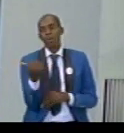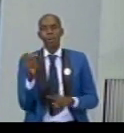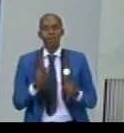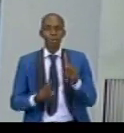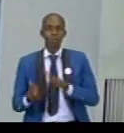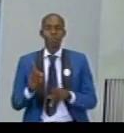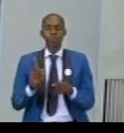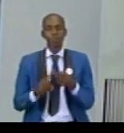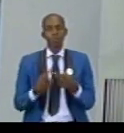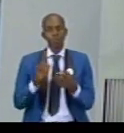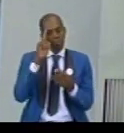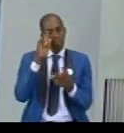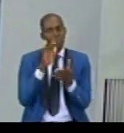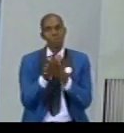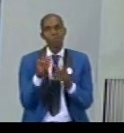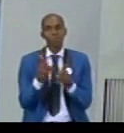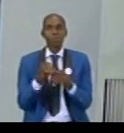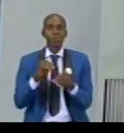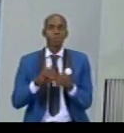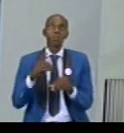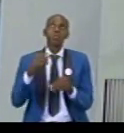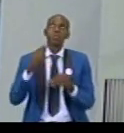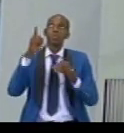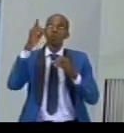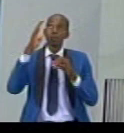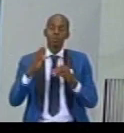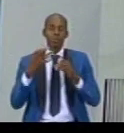up. And as soon as they rise up, bring them here.